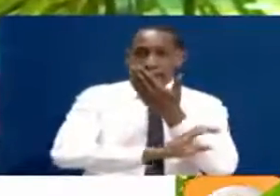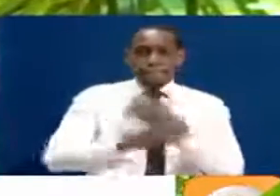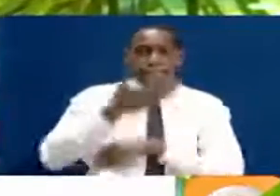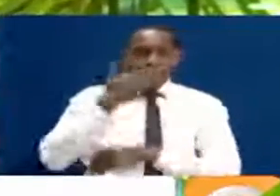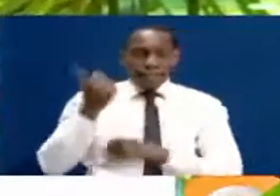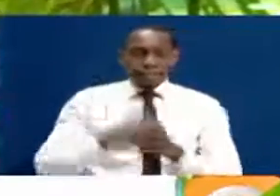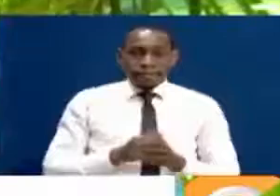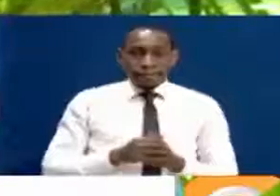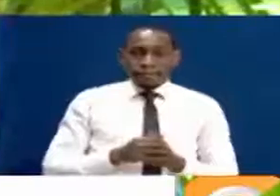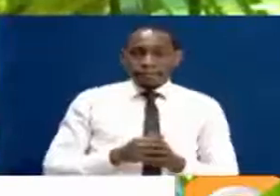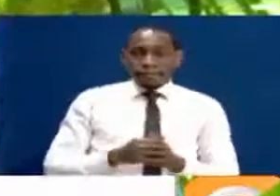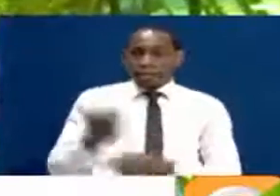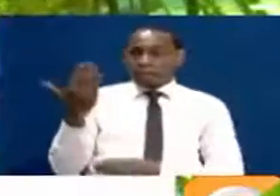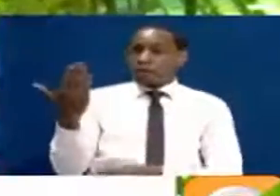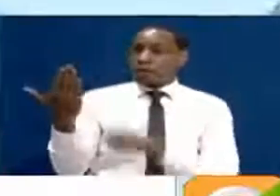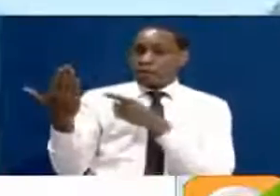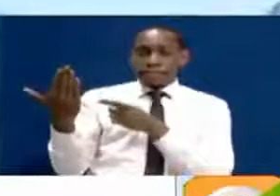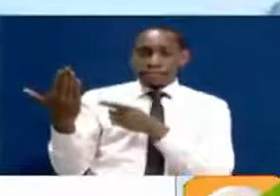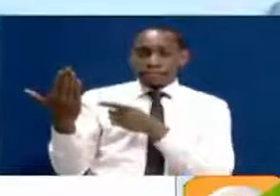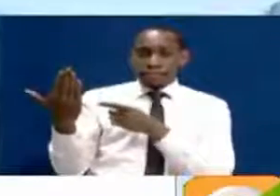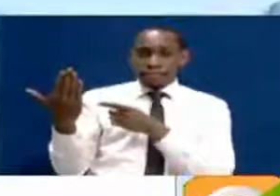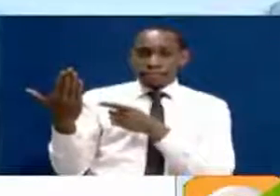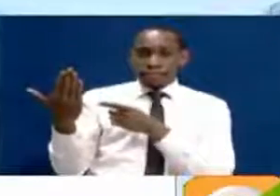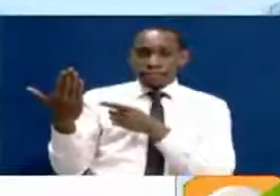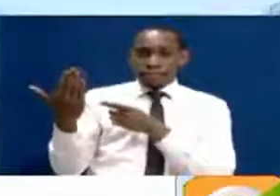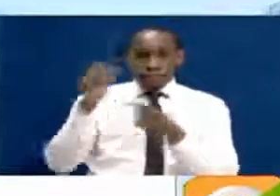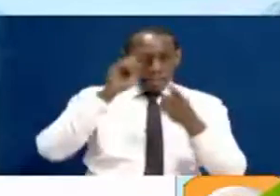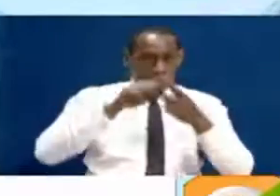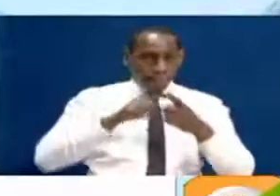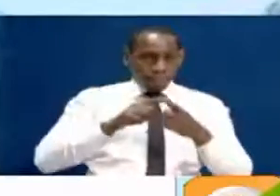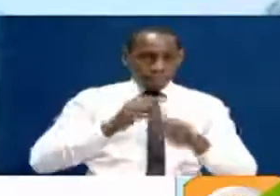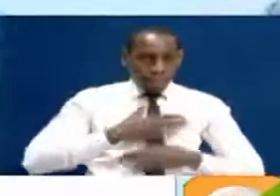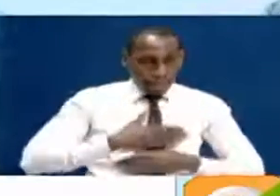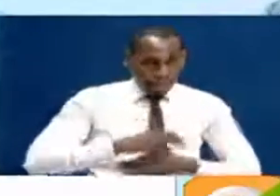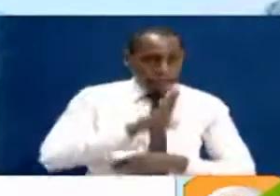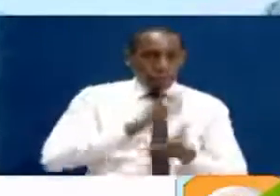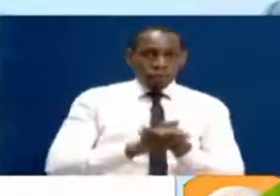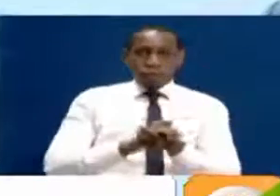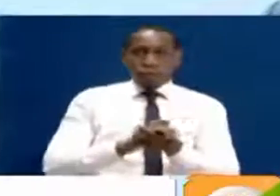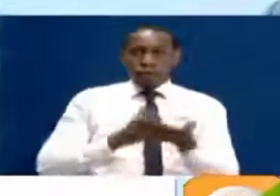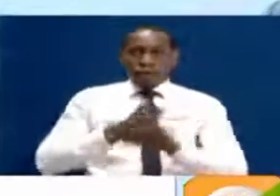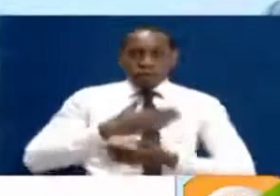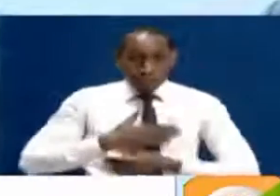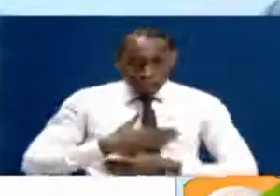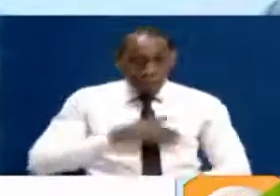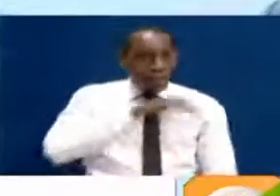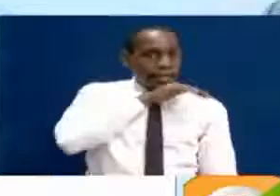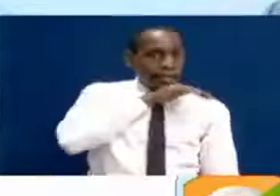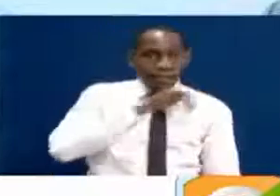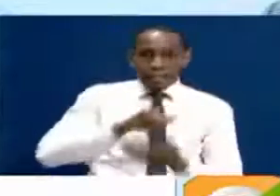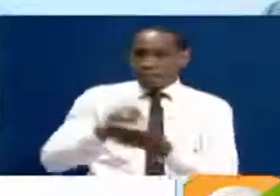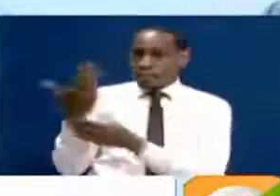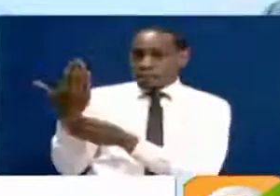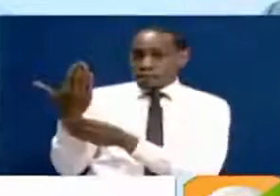better. This document is not about His Excellency President Uhuru or the Right Honorable Raila Odinga.